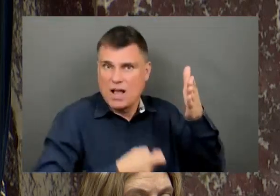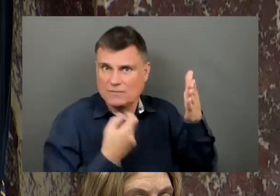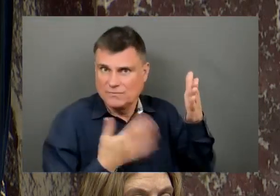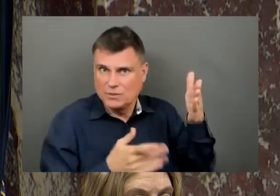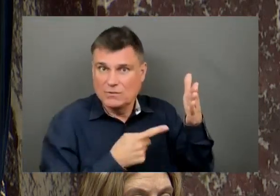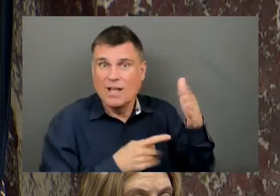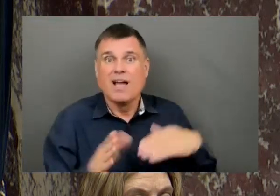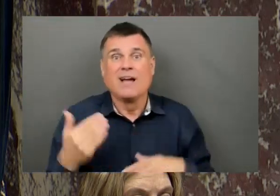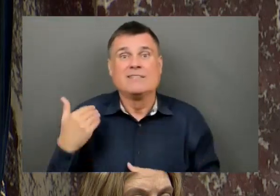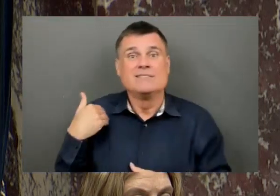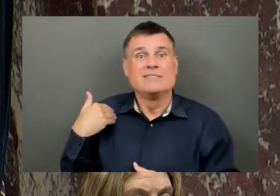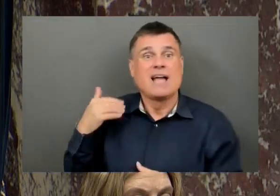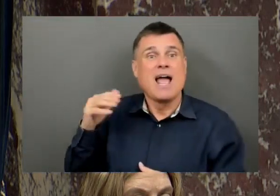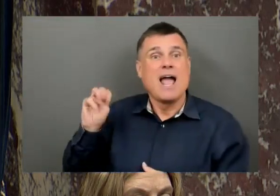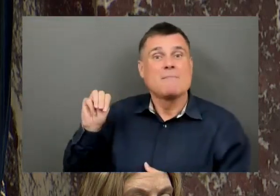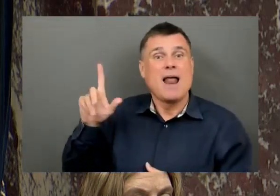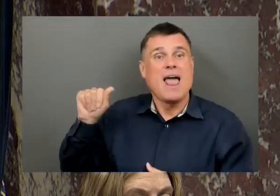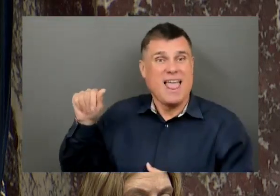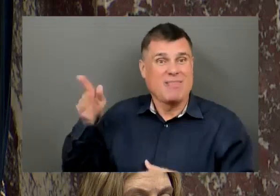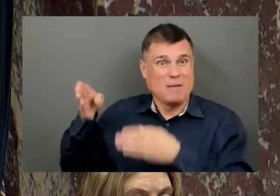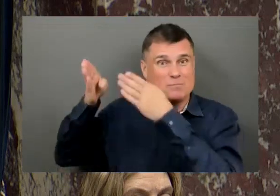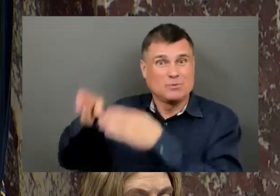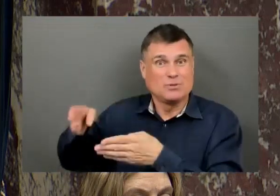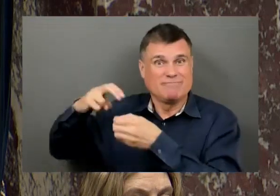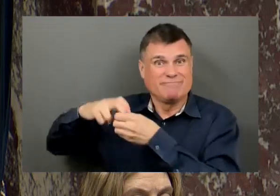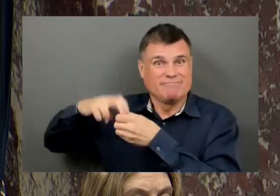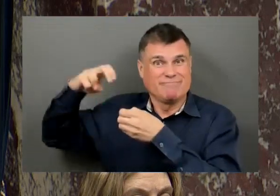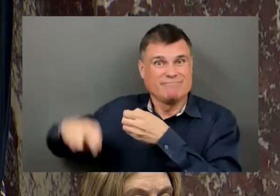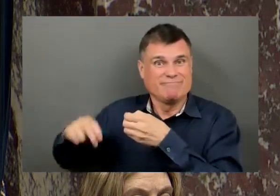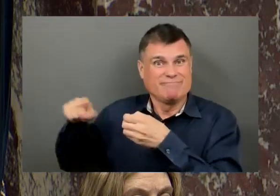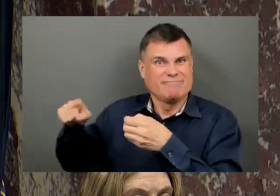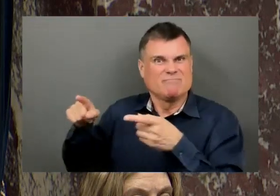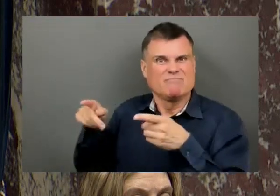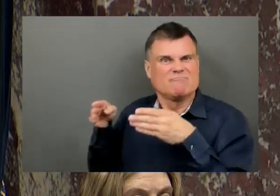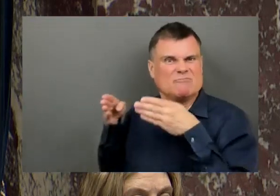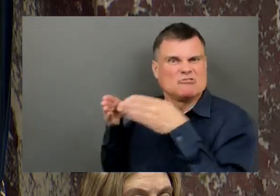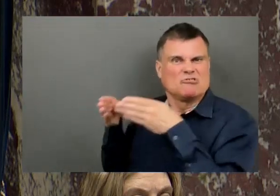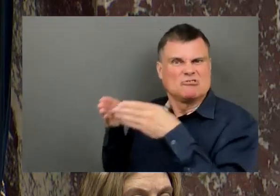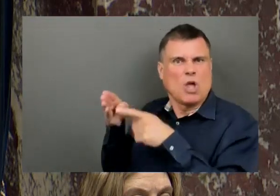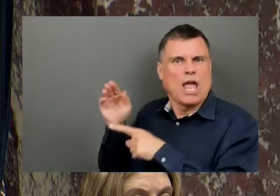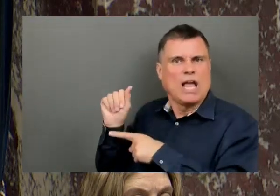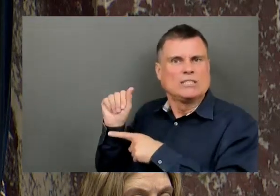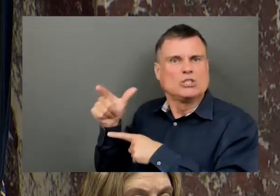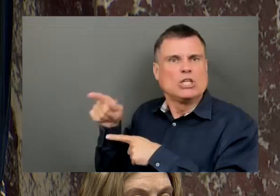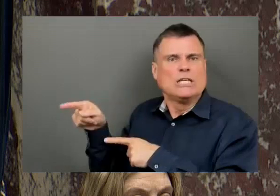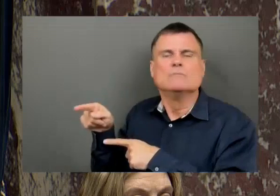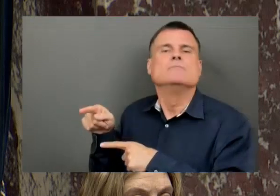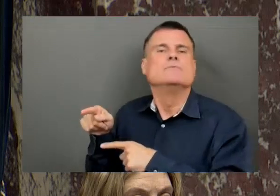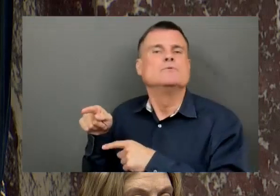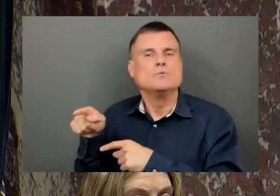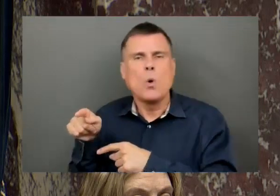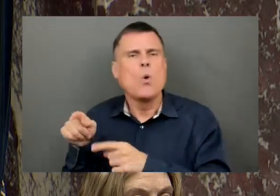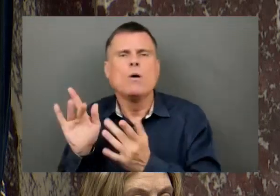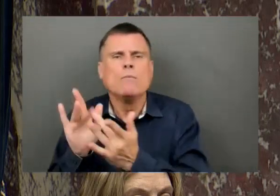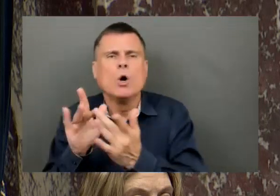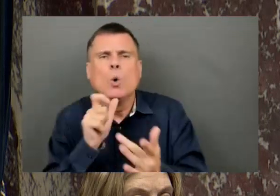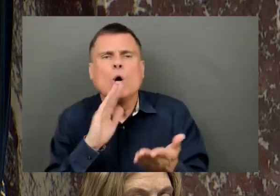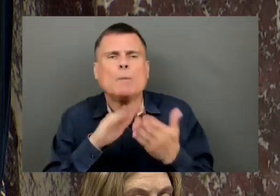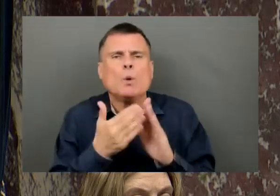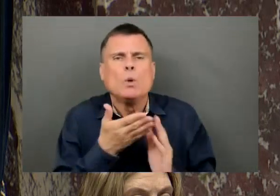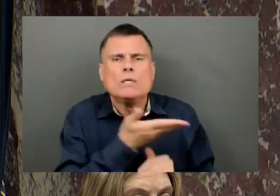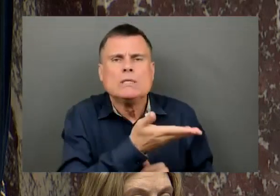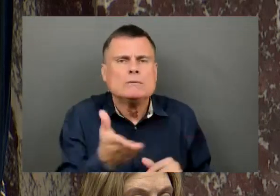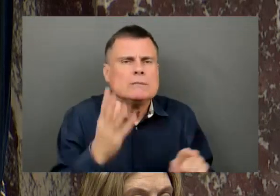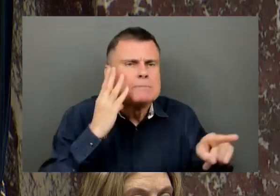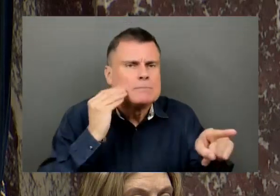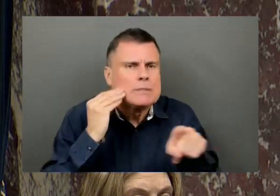for failing to reach out to the Jewish community to understand their fear amid rising anti-Semitism in society. So the